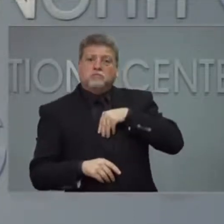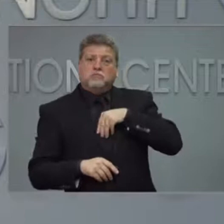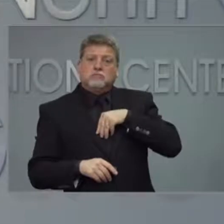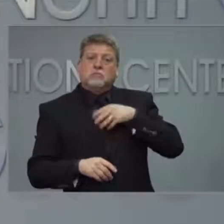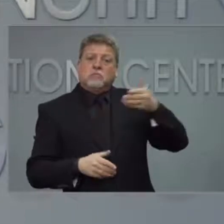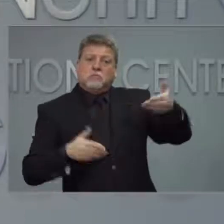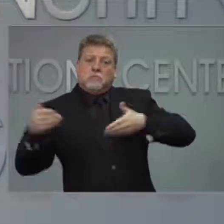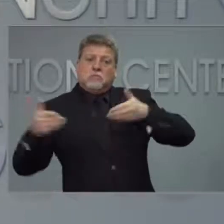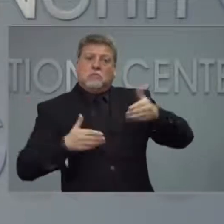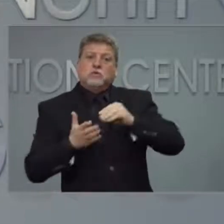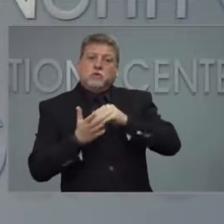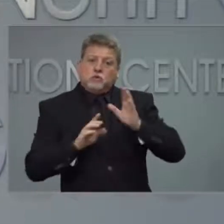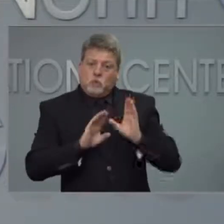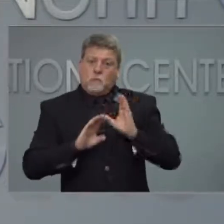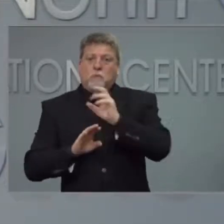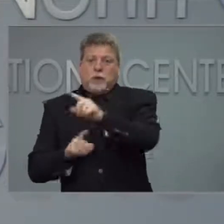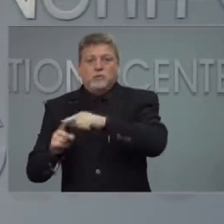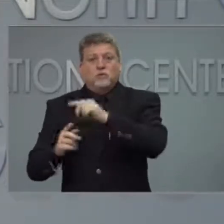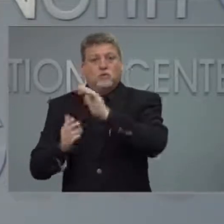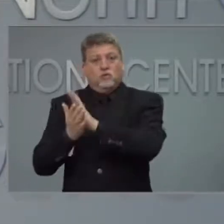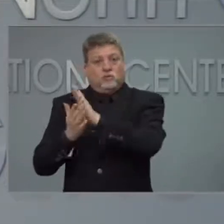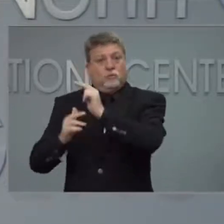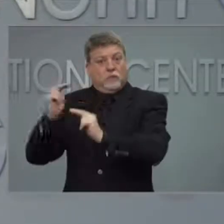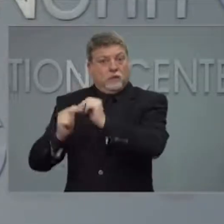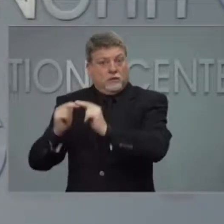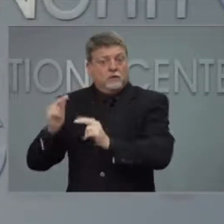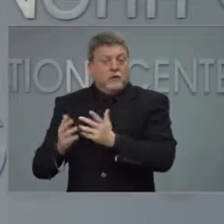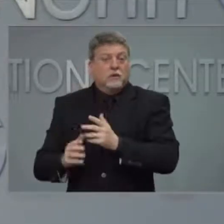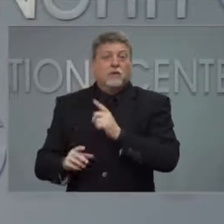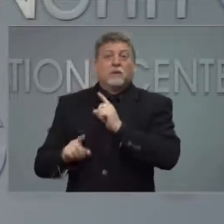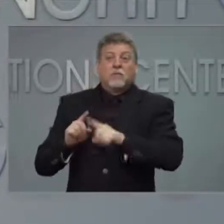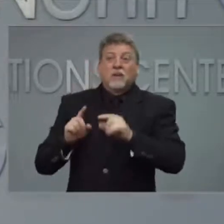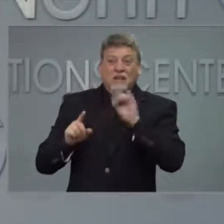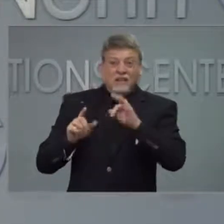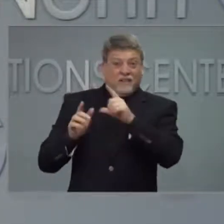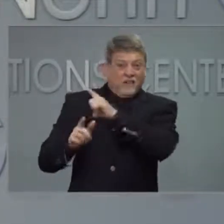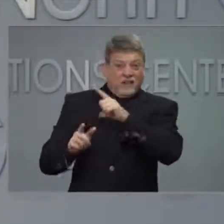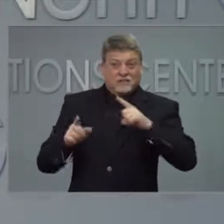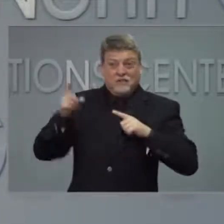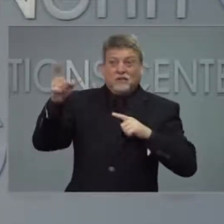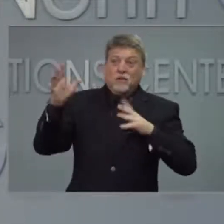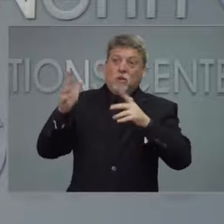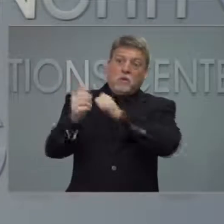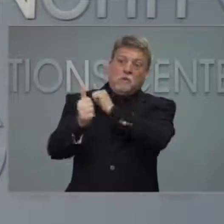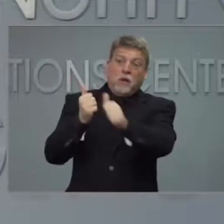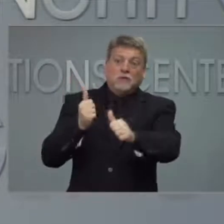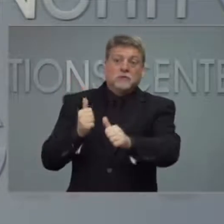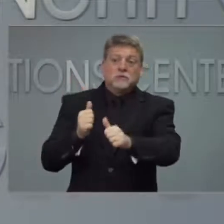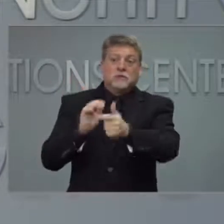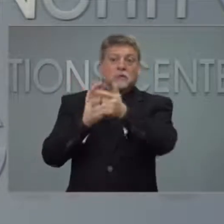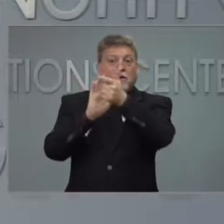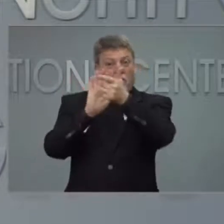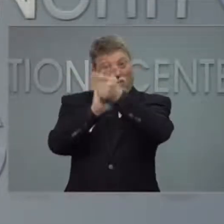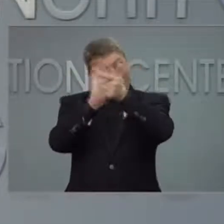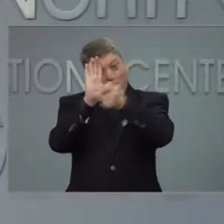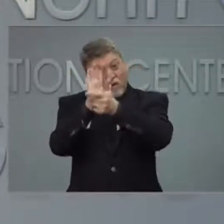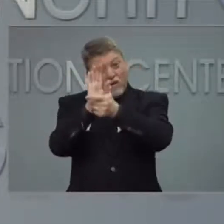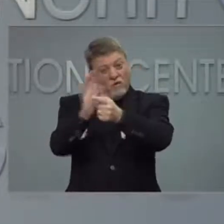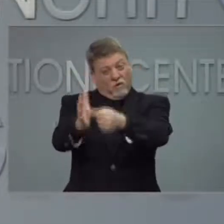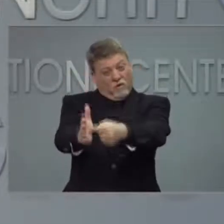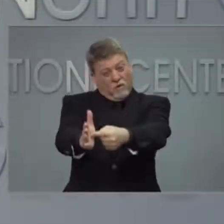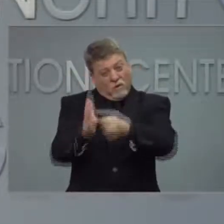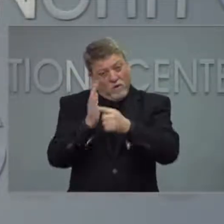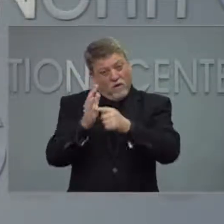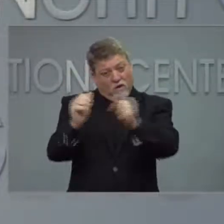to do so. But if the legislature wants to pass a bill mandating it in all